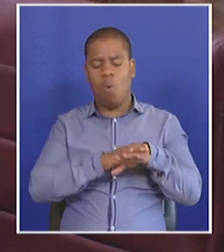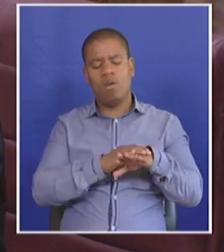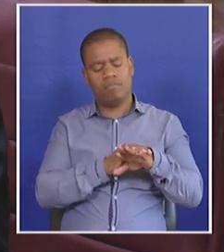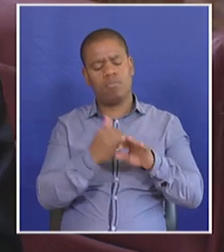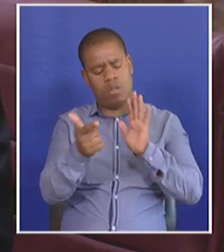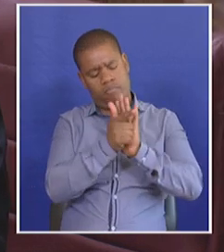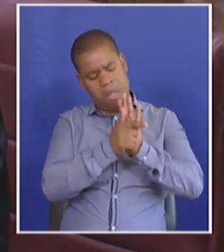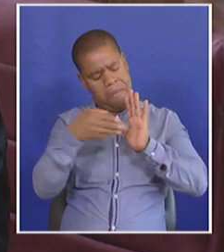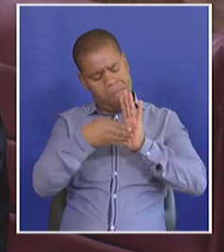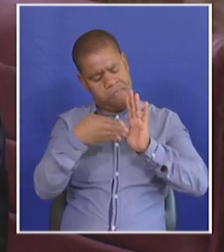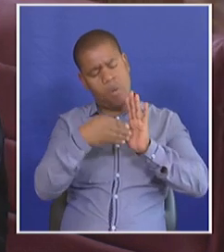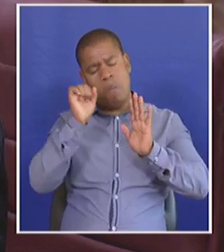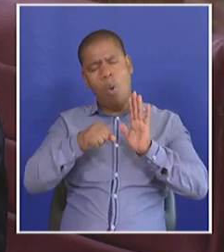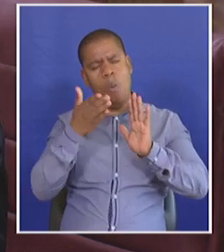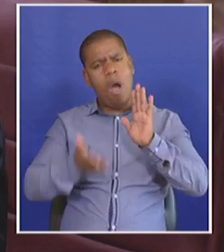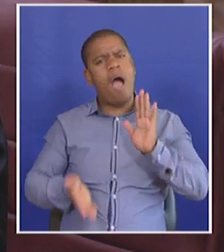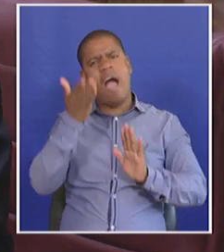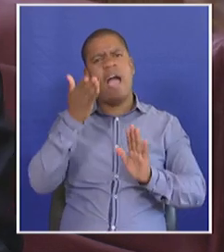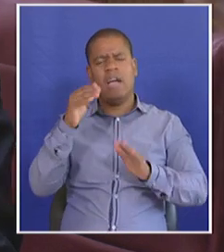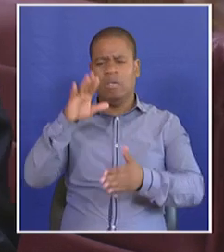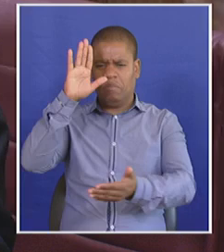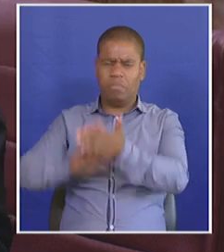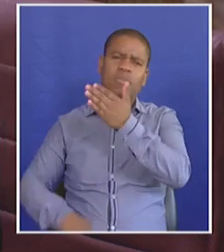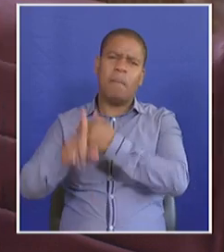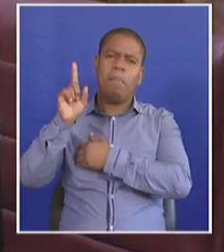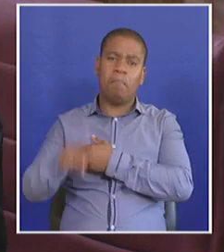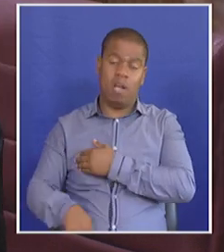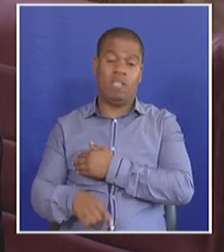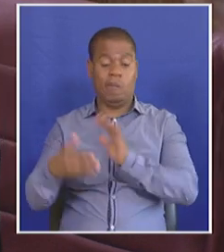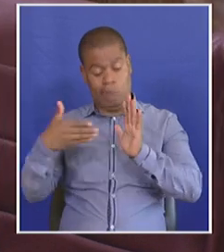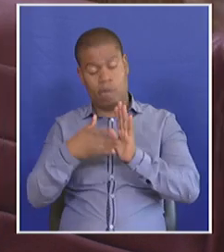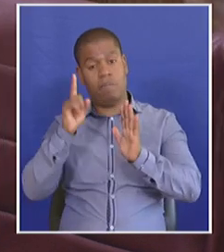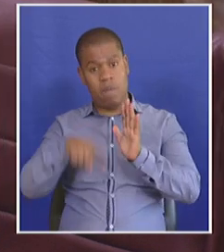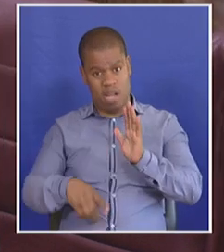serious, legislate higher penalties. Okay, so that is how, for example,